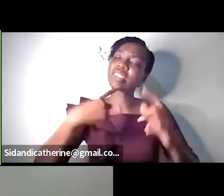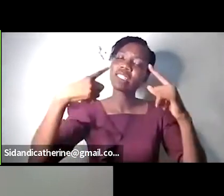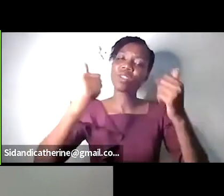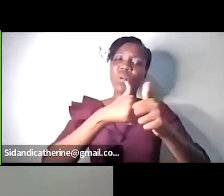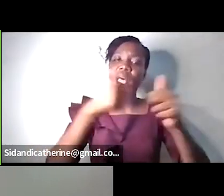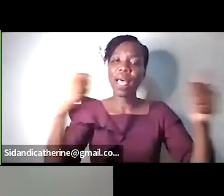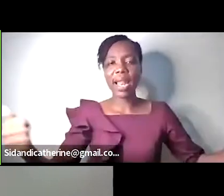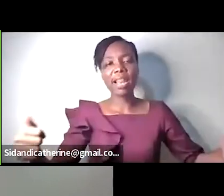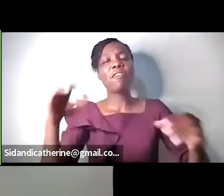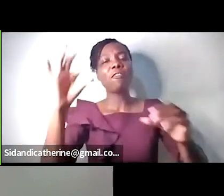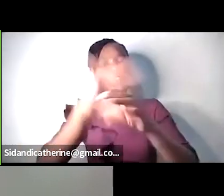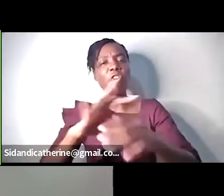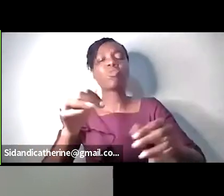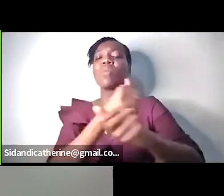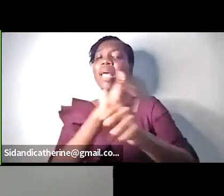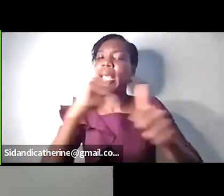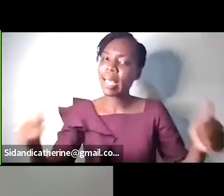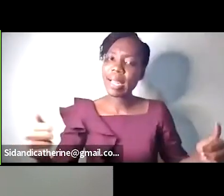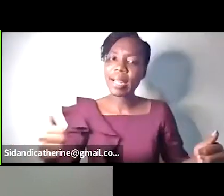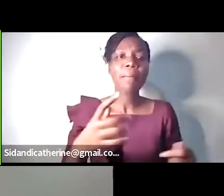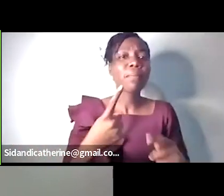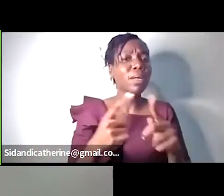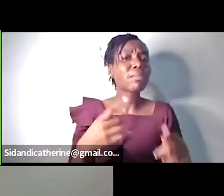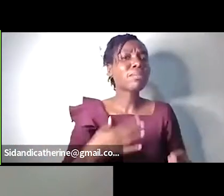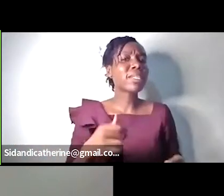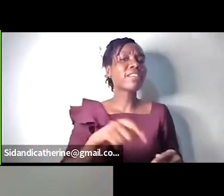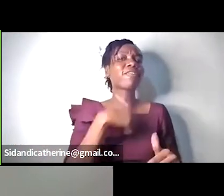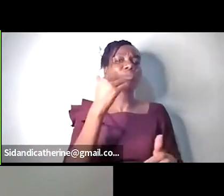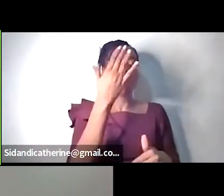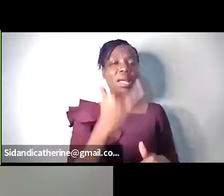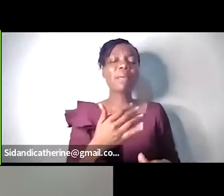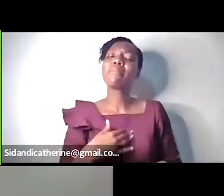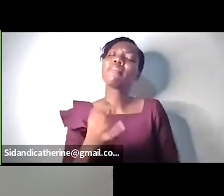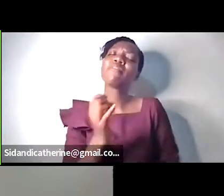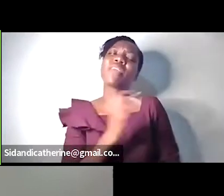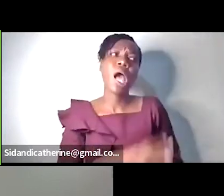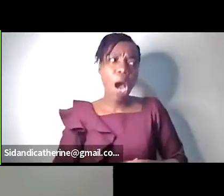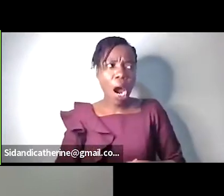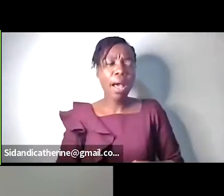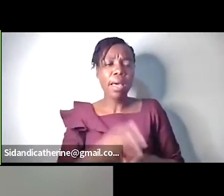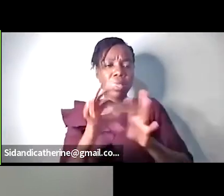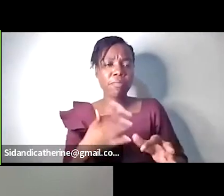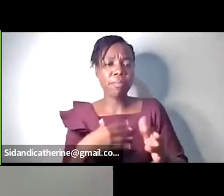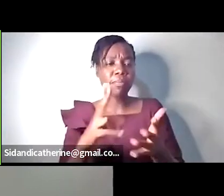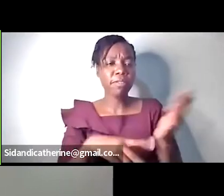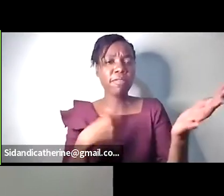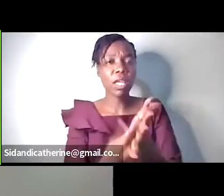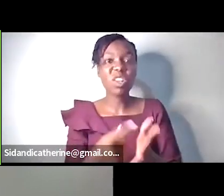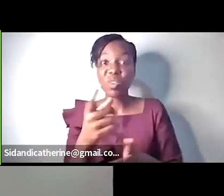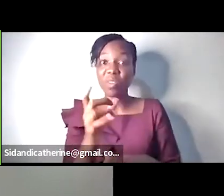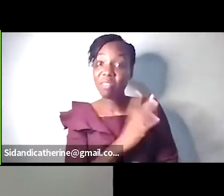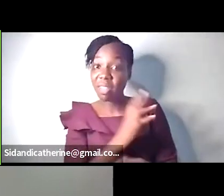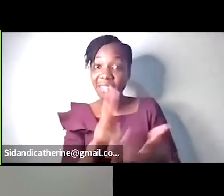vote. Why was I refusing? Fear of failure. Are you fearing failure? Are you fearing? Then